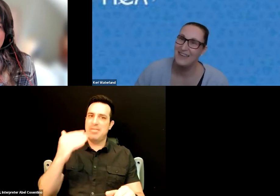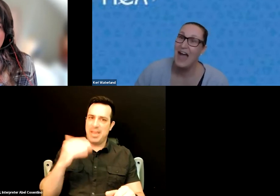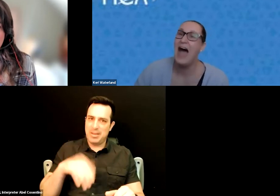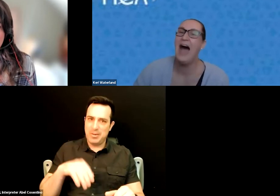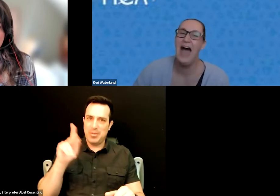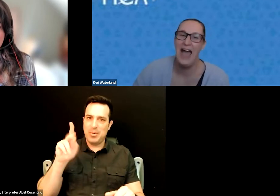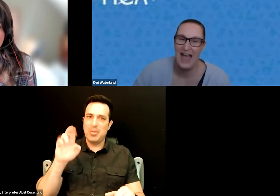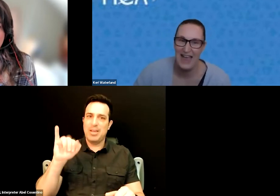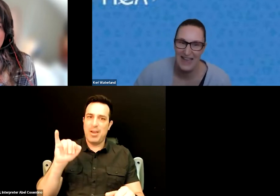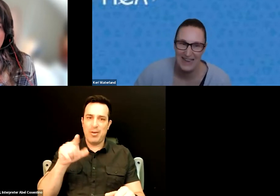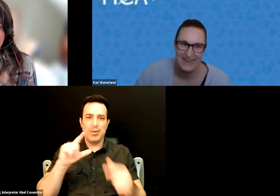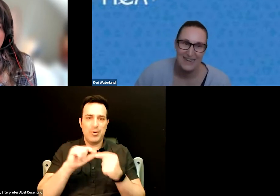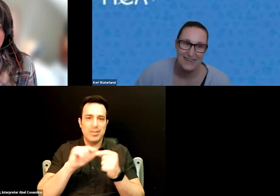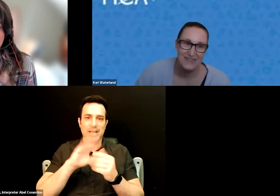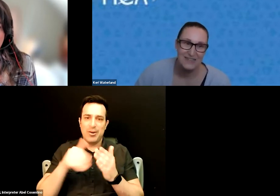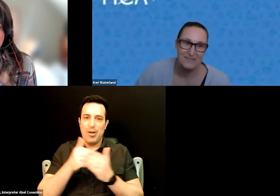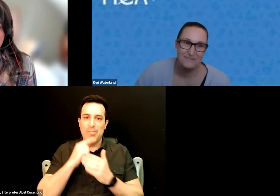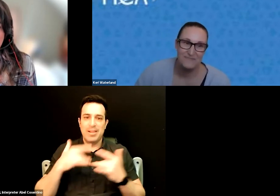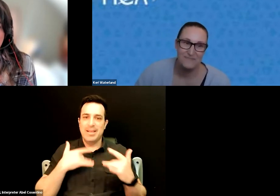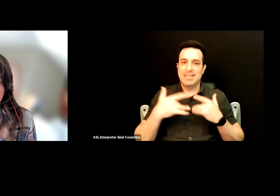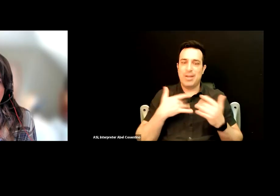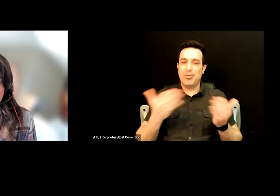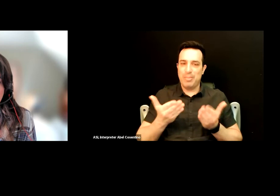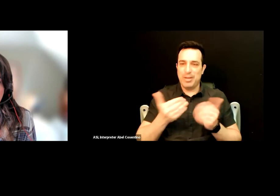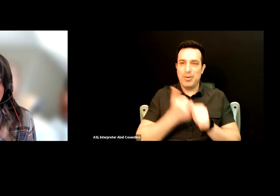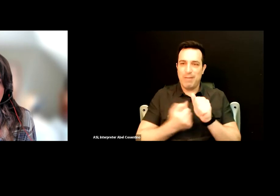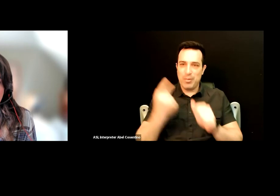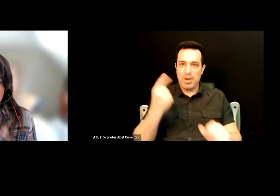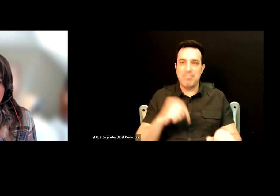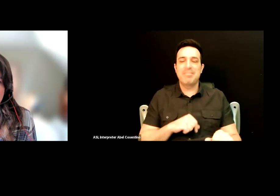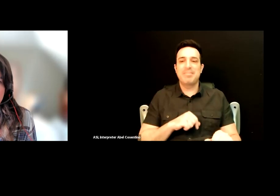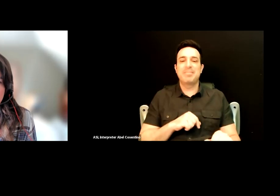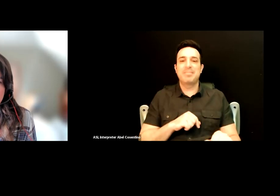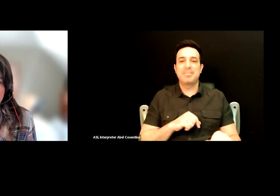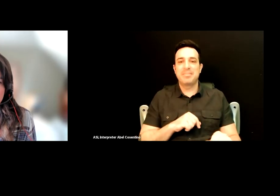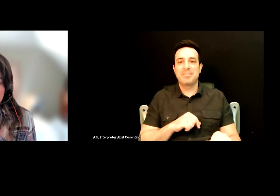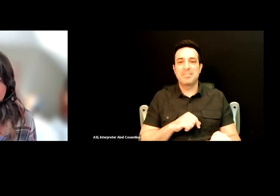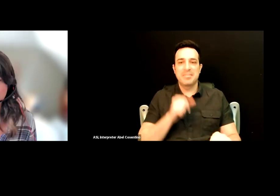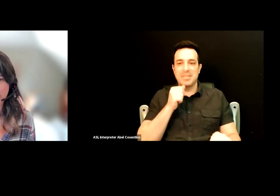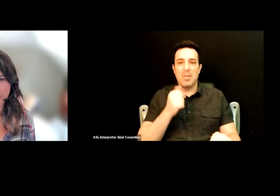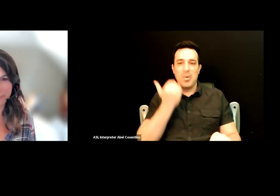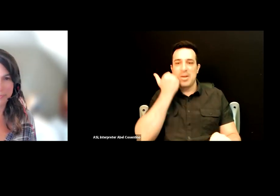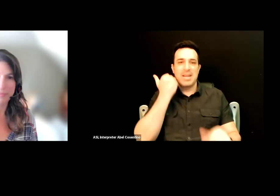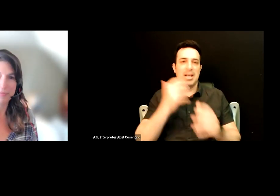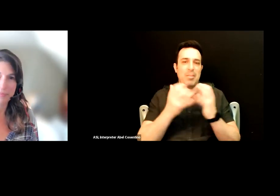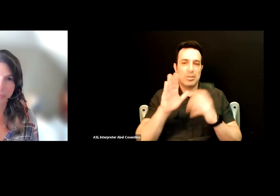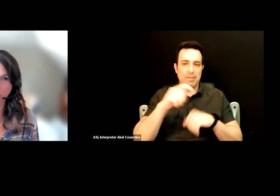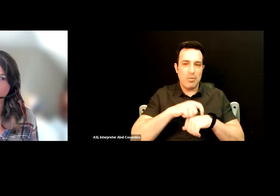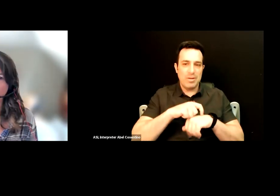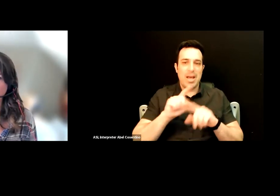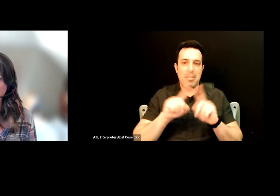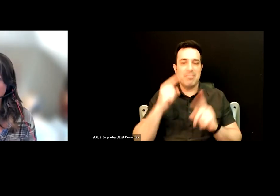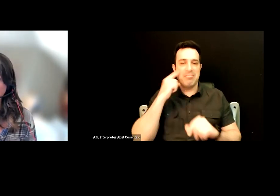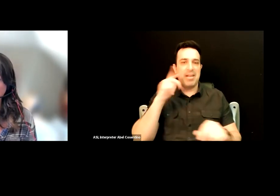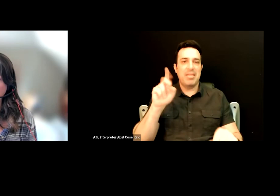it all. I really appreciate that. I'm really excited to be here, everyone. I won't take much of your time at all, but I think